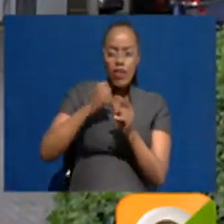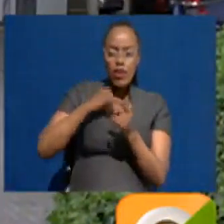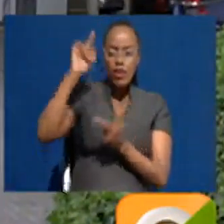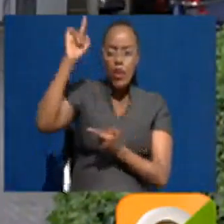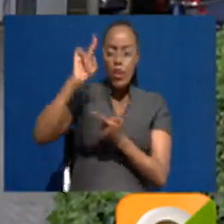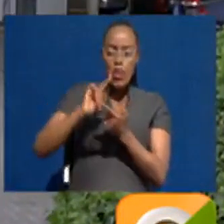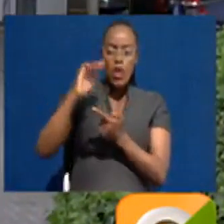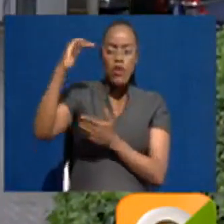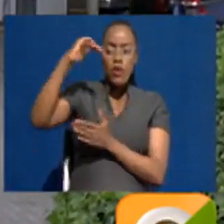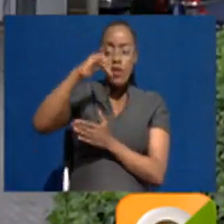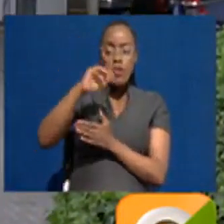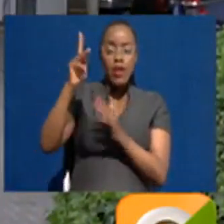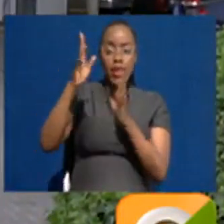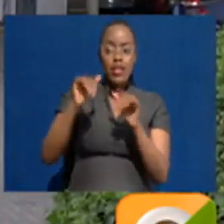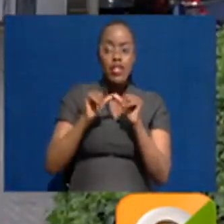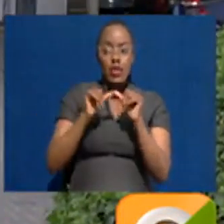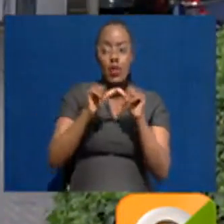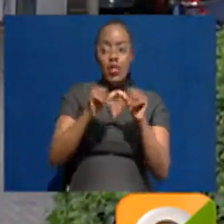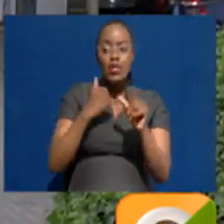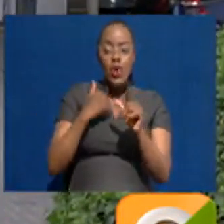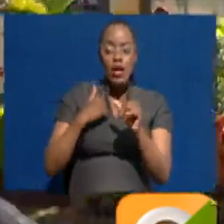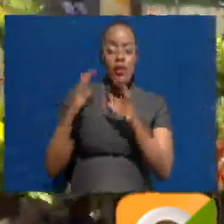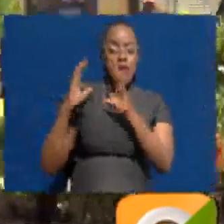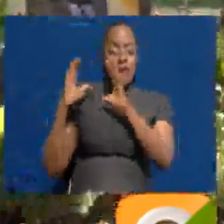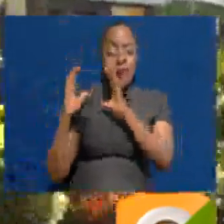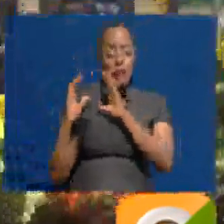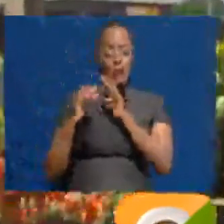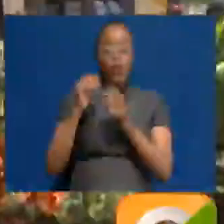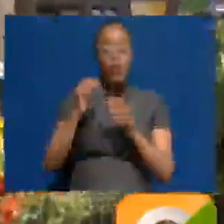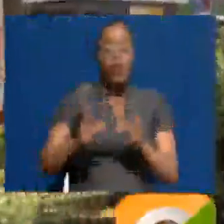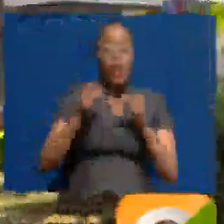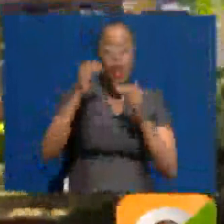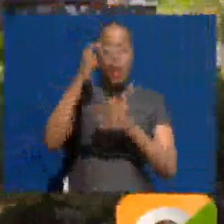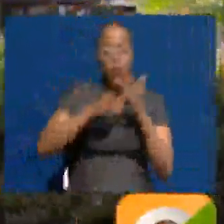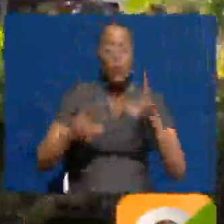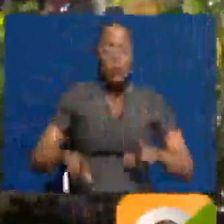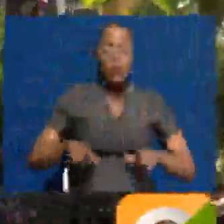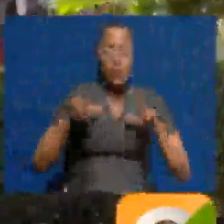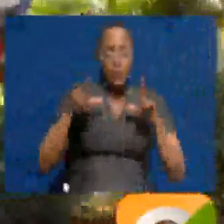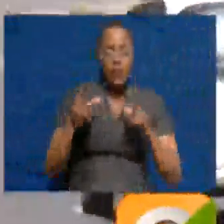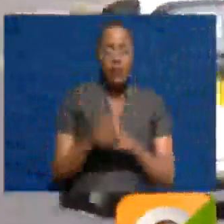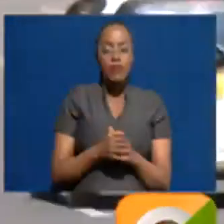off inflation as Kenyans continue to bear the brunt of the high cost of living.